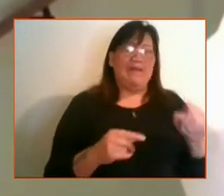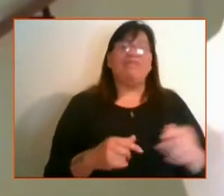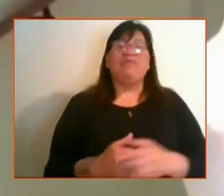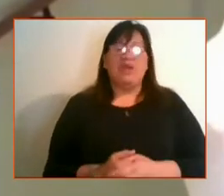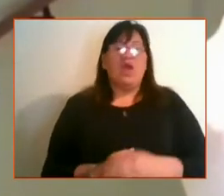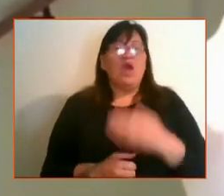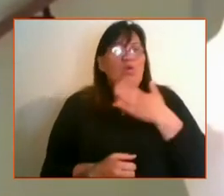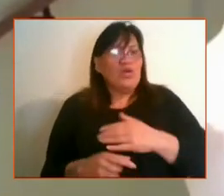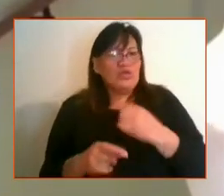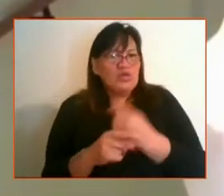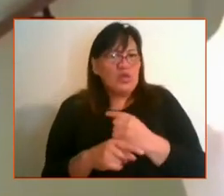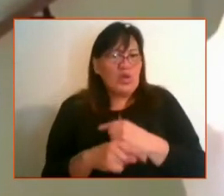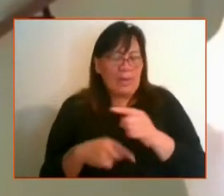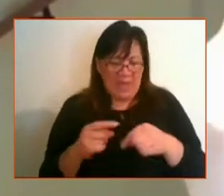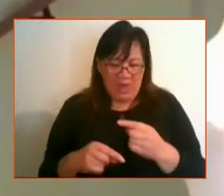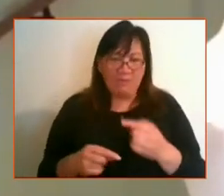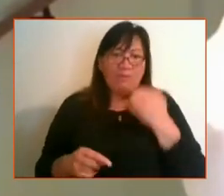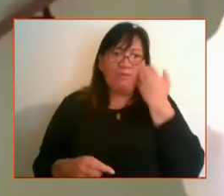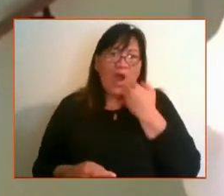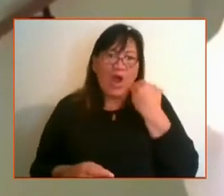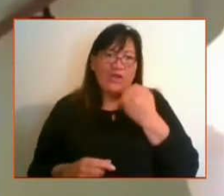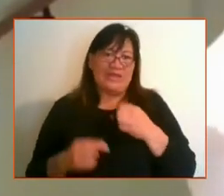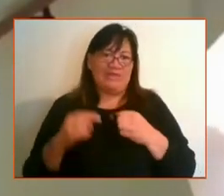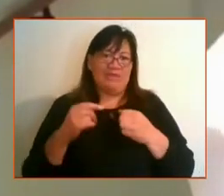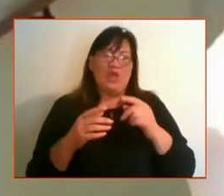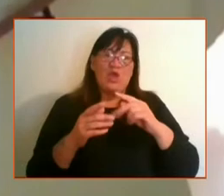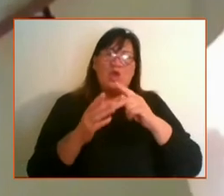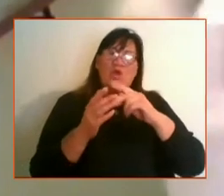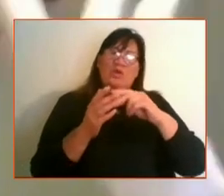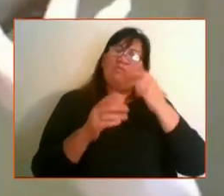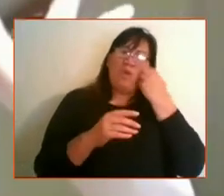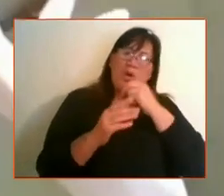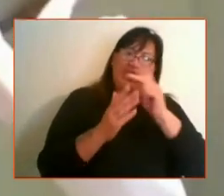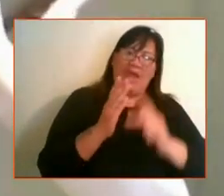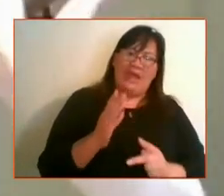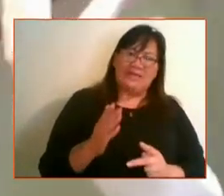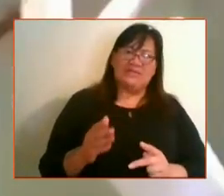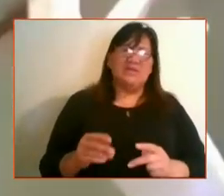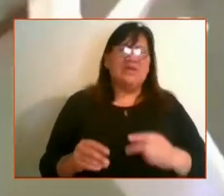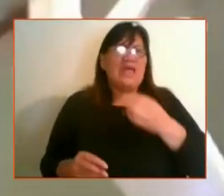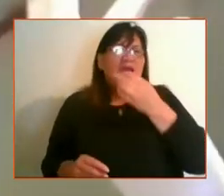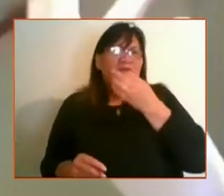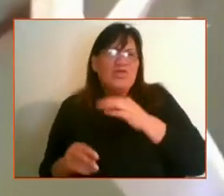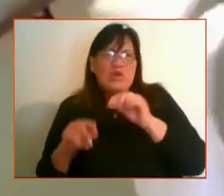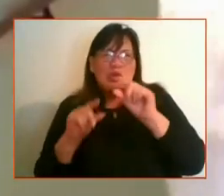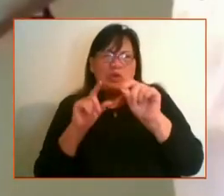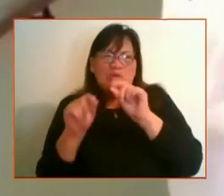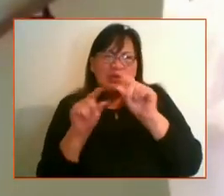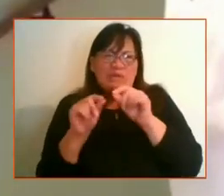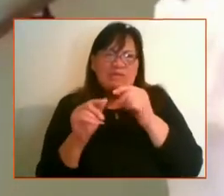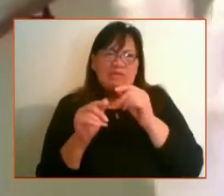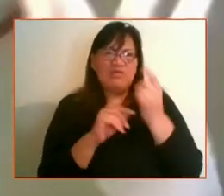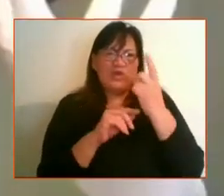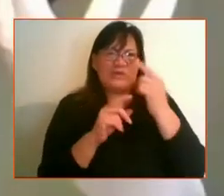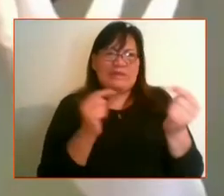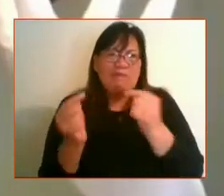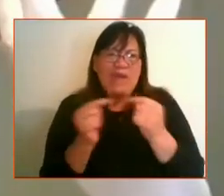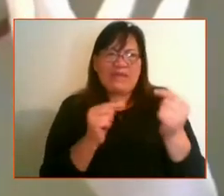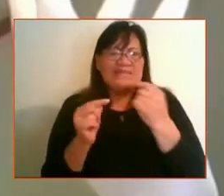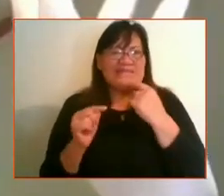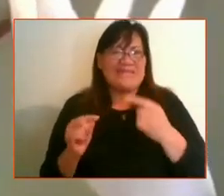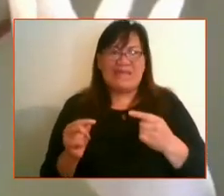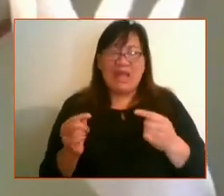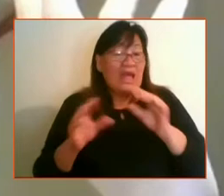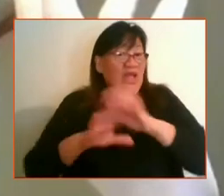about Māoridom and Toi Māori. So there was criticism, for example, after the first leaders debate, there was not virtually no